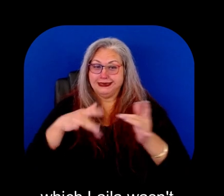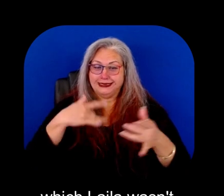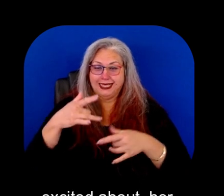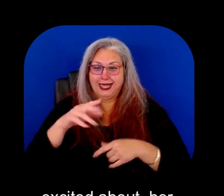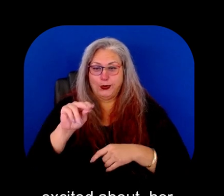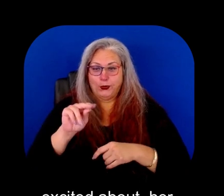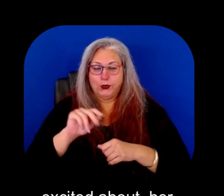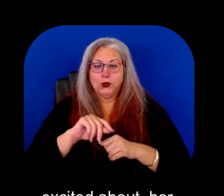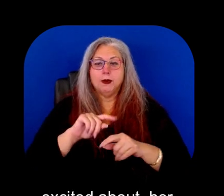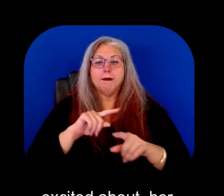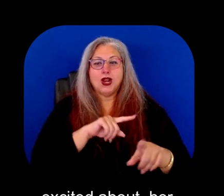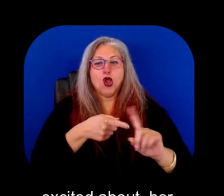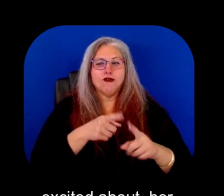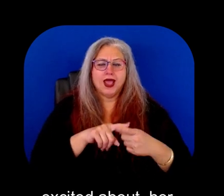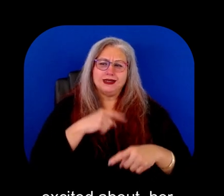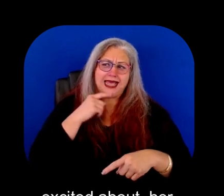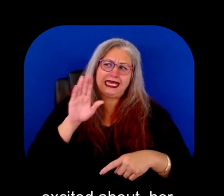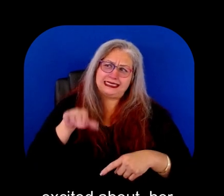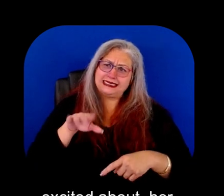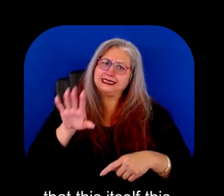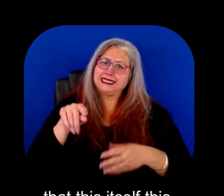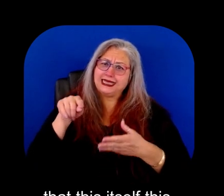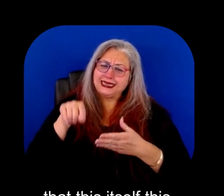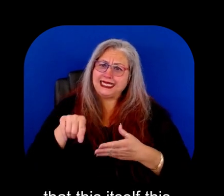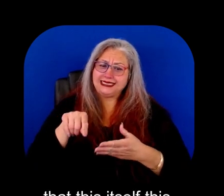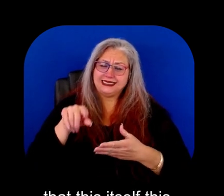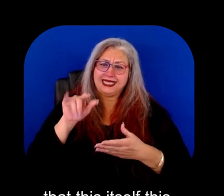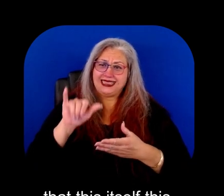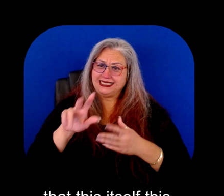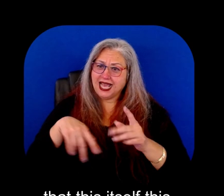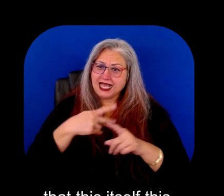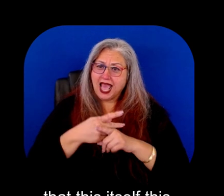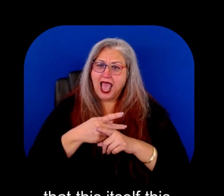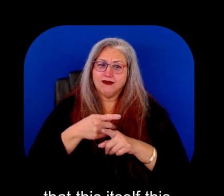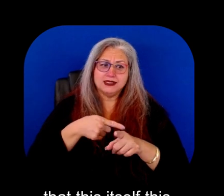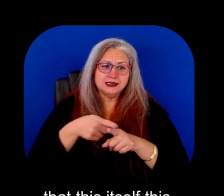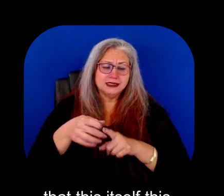excited about, her friend would tell her that this itself, this kind of